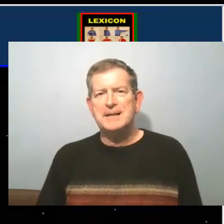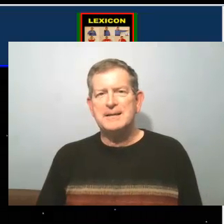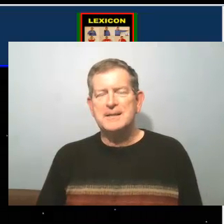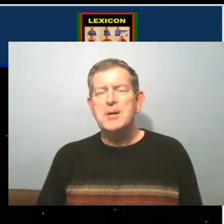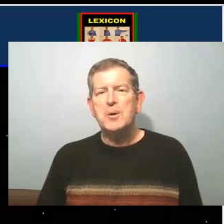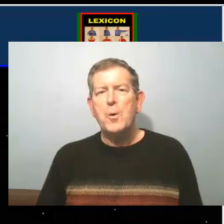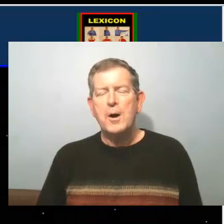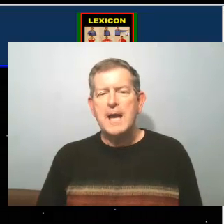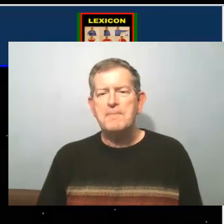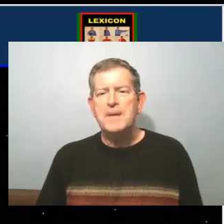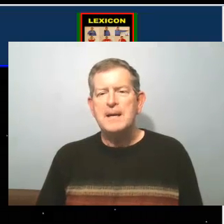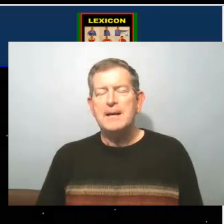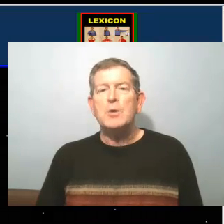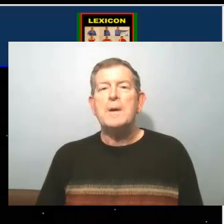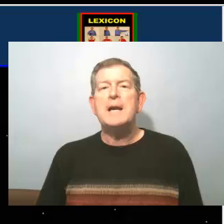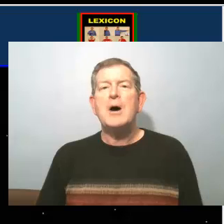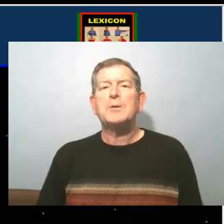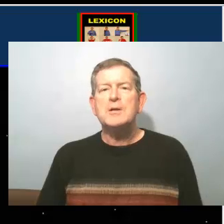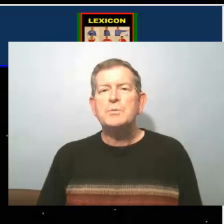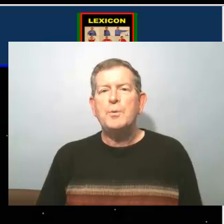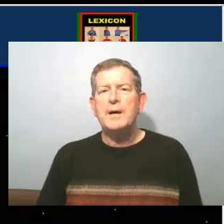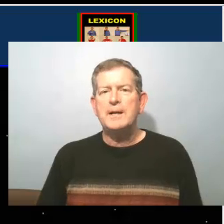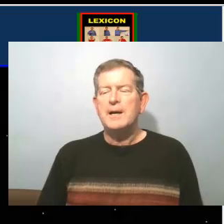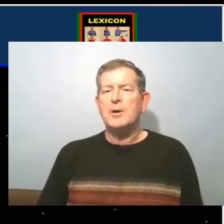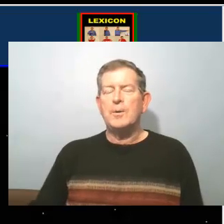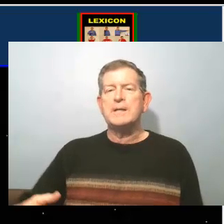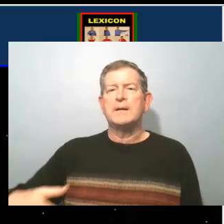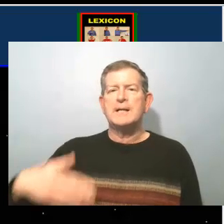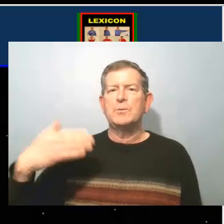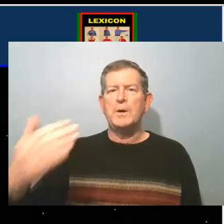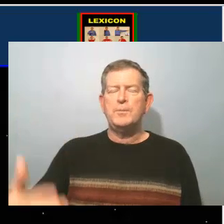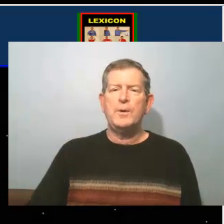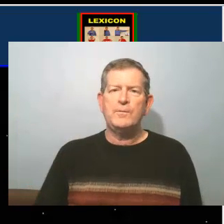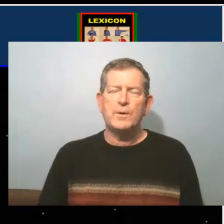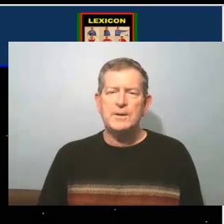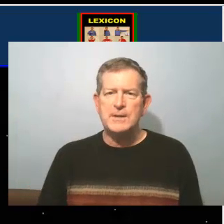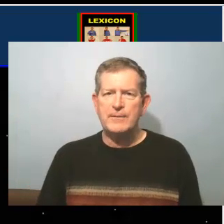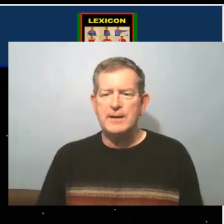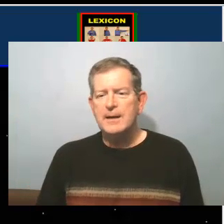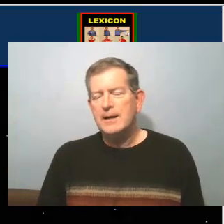the tug-of-war game. You may now, at this point, go into lesson